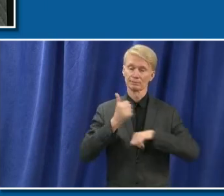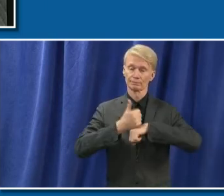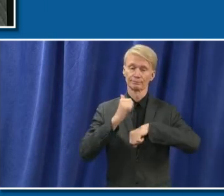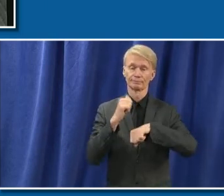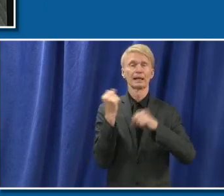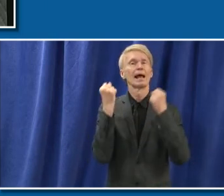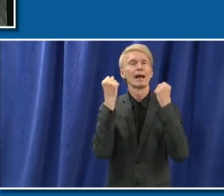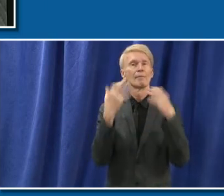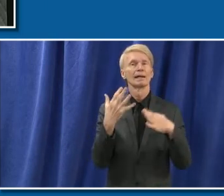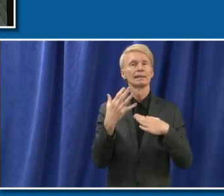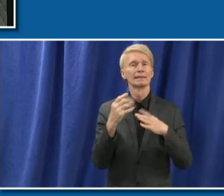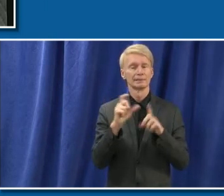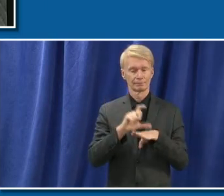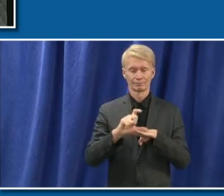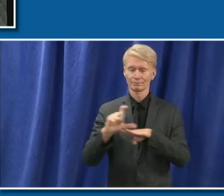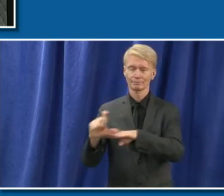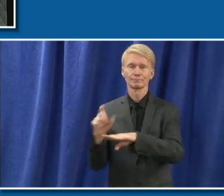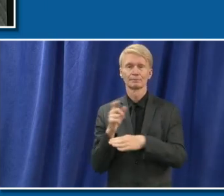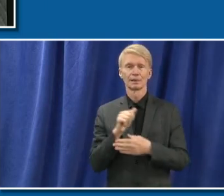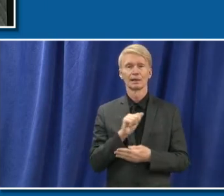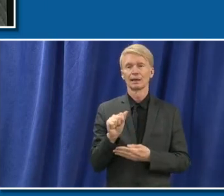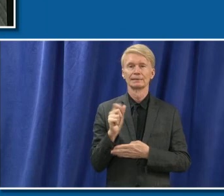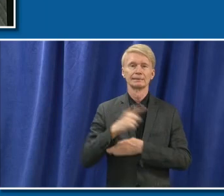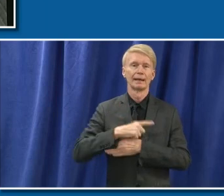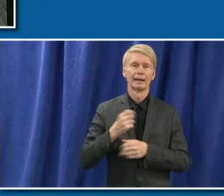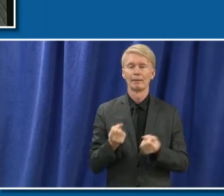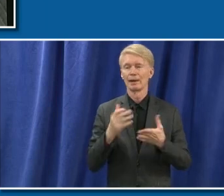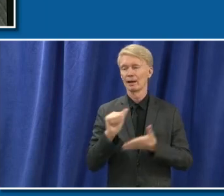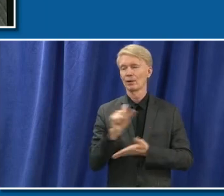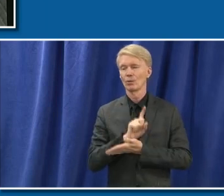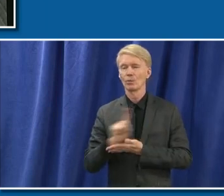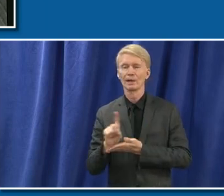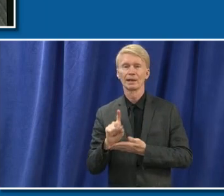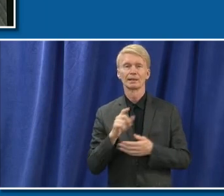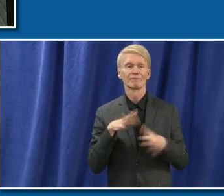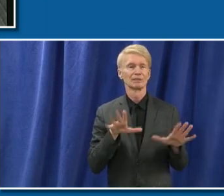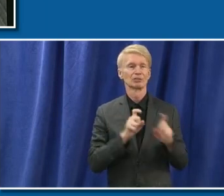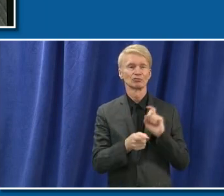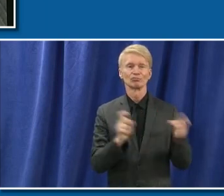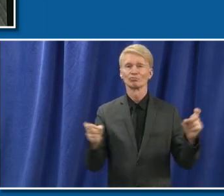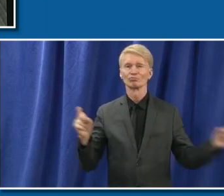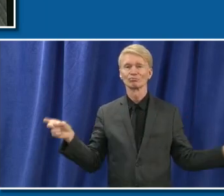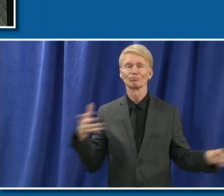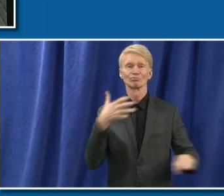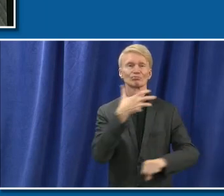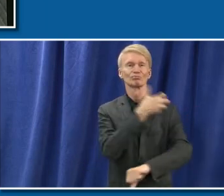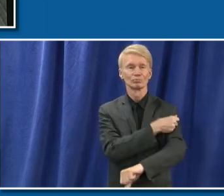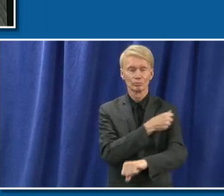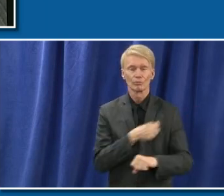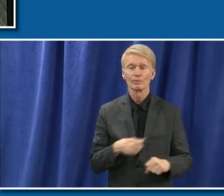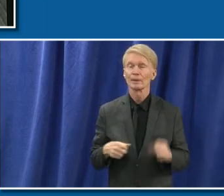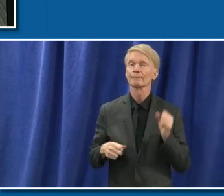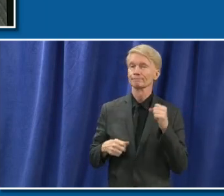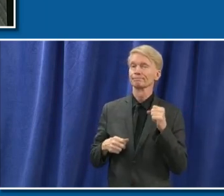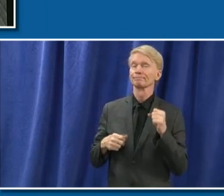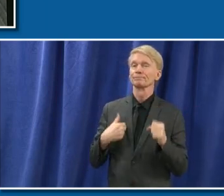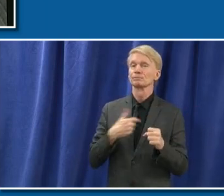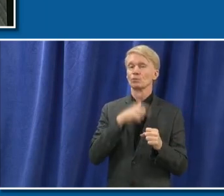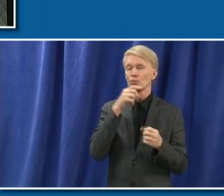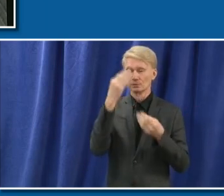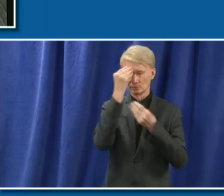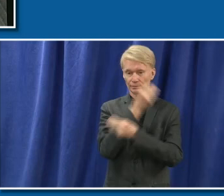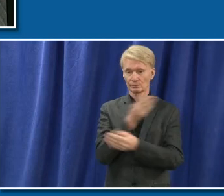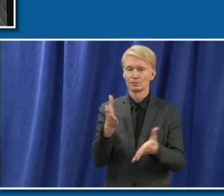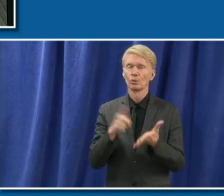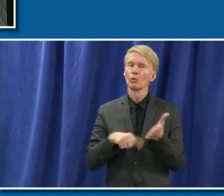have been administered daily or weekly? Yes. So we mentioned this already. We will start sharing at a high level what our vaccine numbers